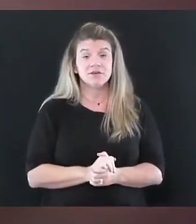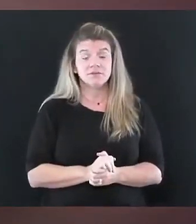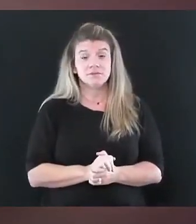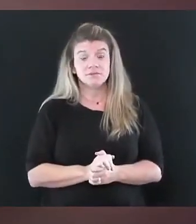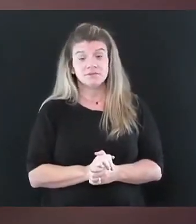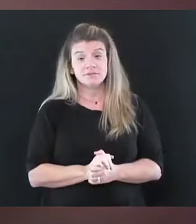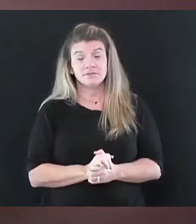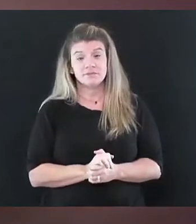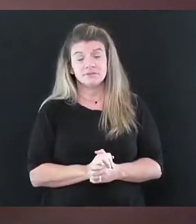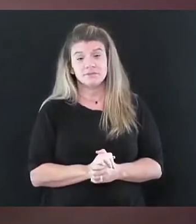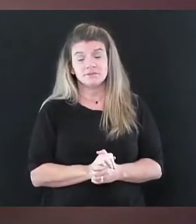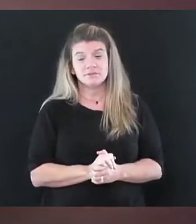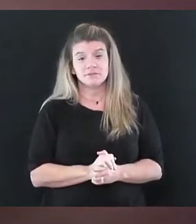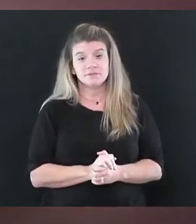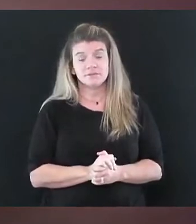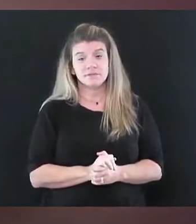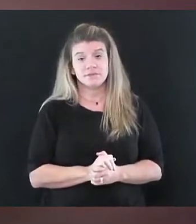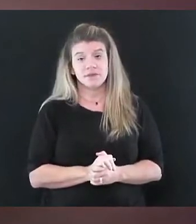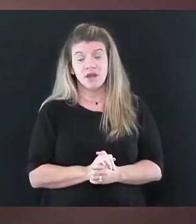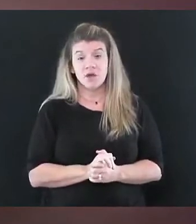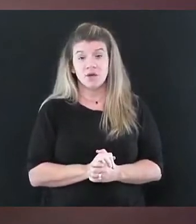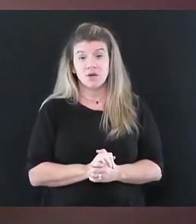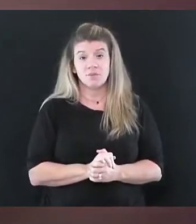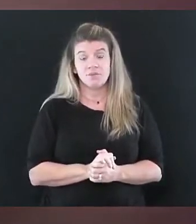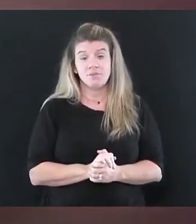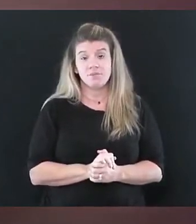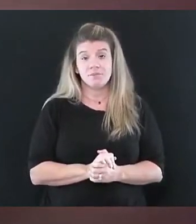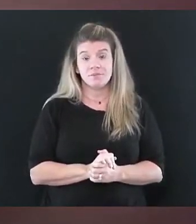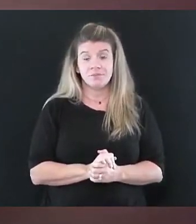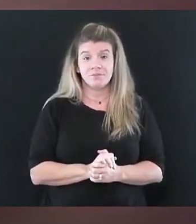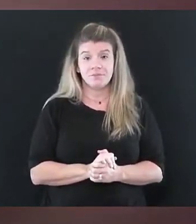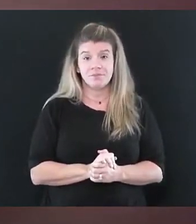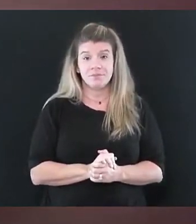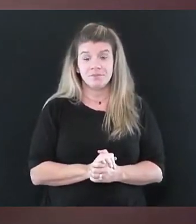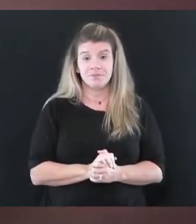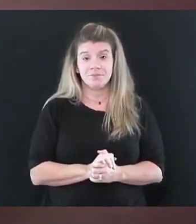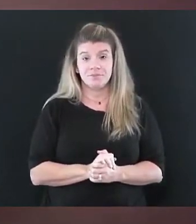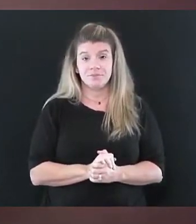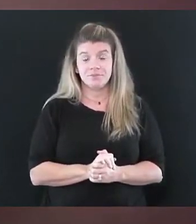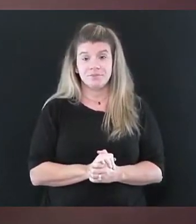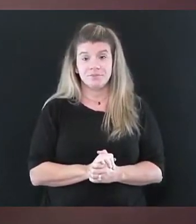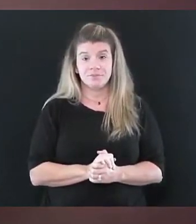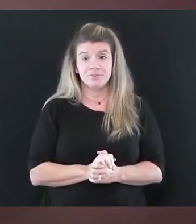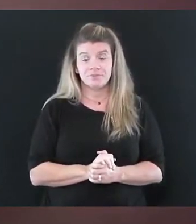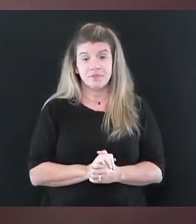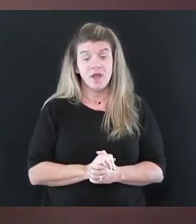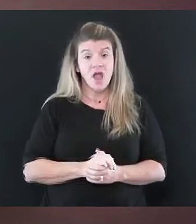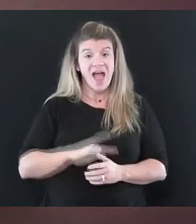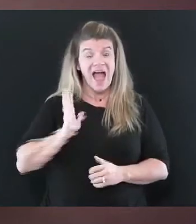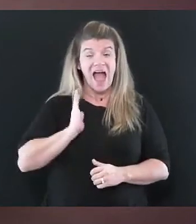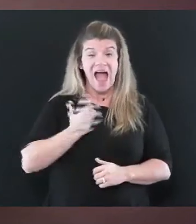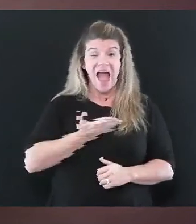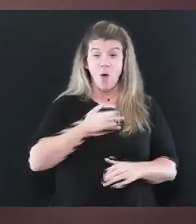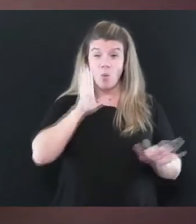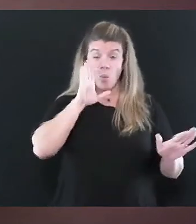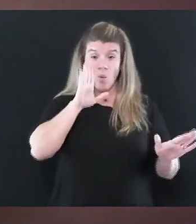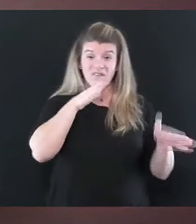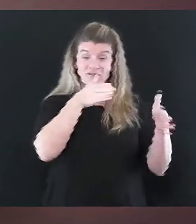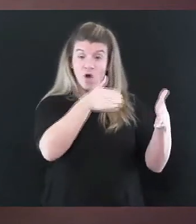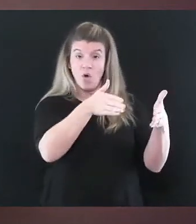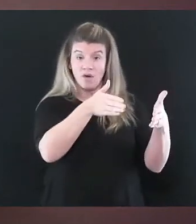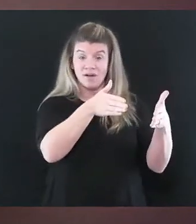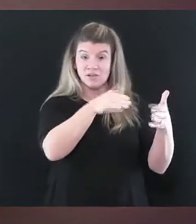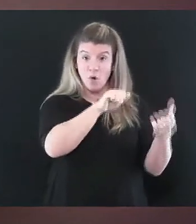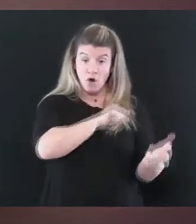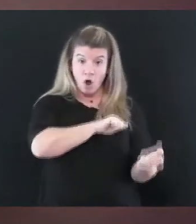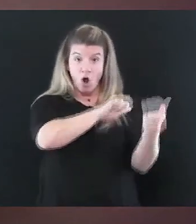we are really focused on having our approach strategically reach a few outcome